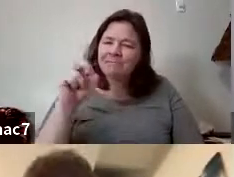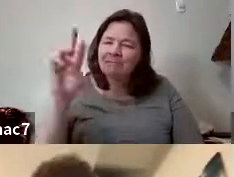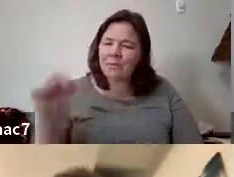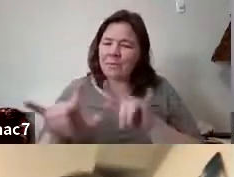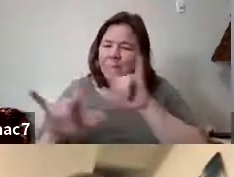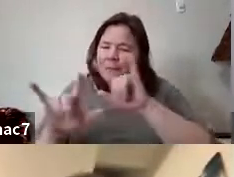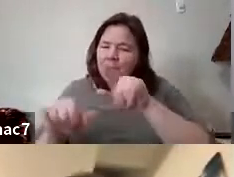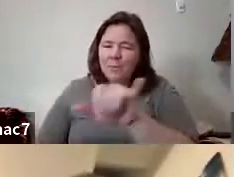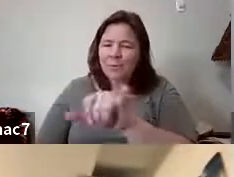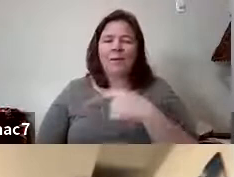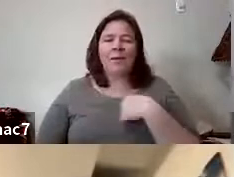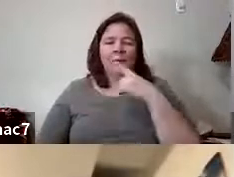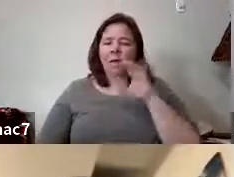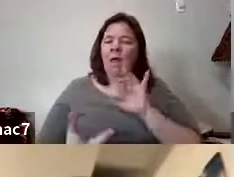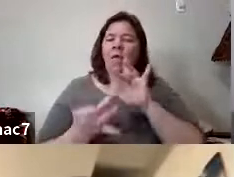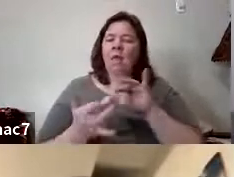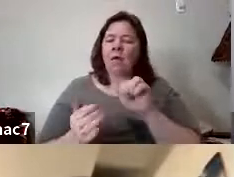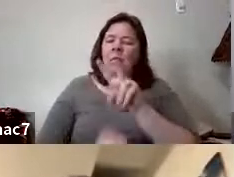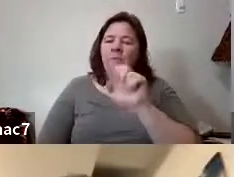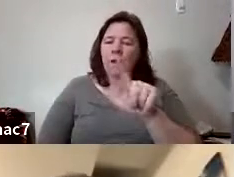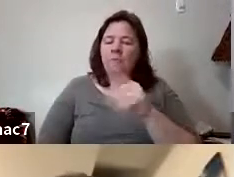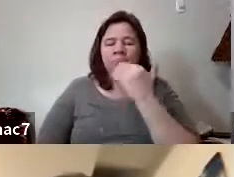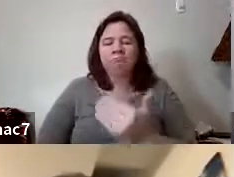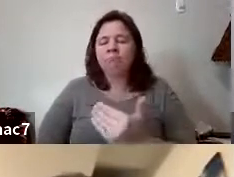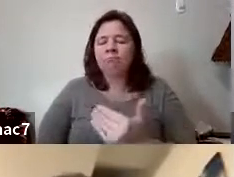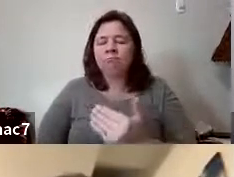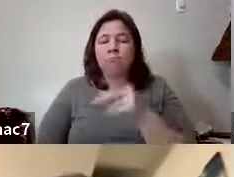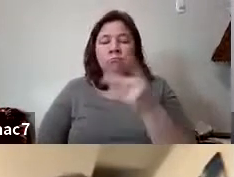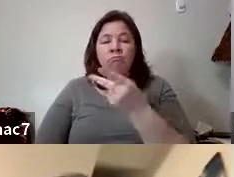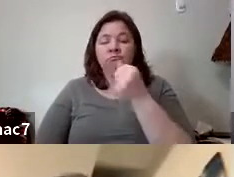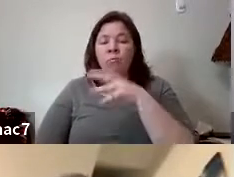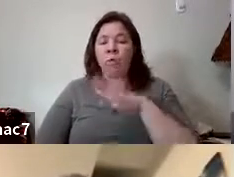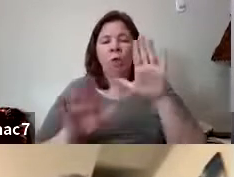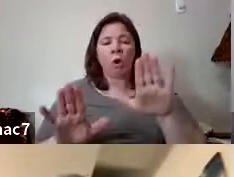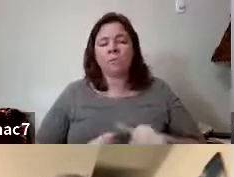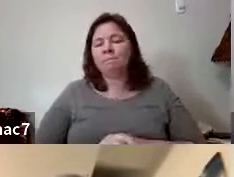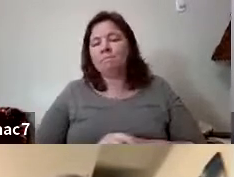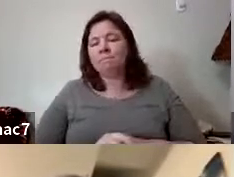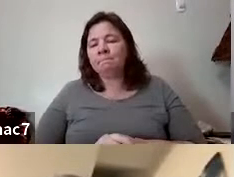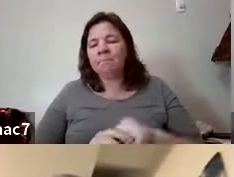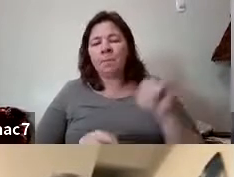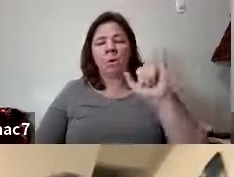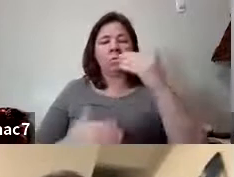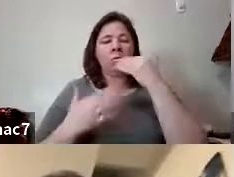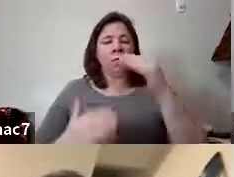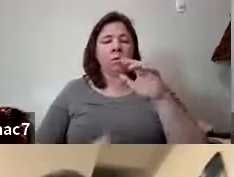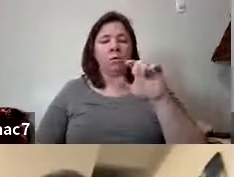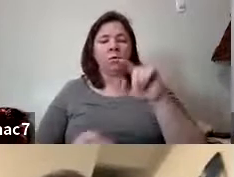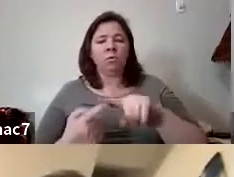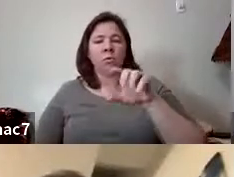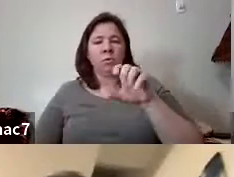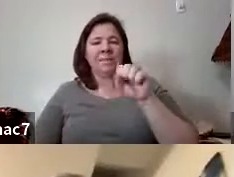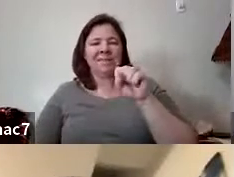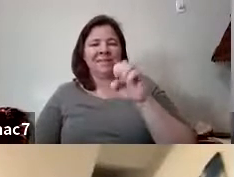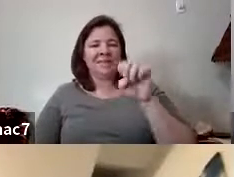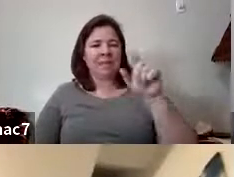And thank you for putting me in touch with Valerie. You ladies are awesome. And also I want to say thank you to Peter Scarp, who I believe